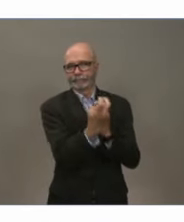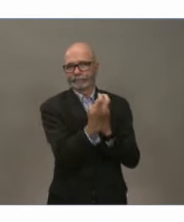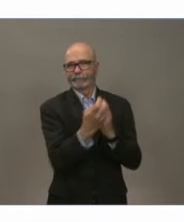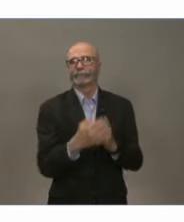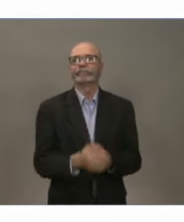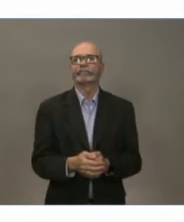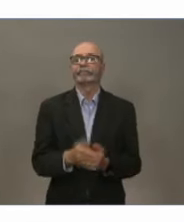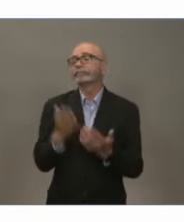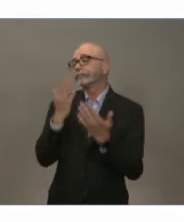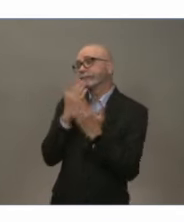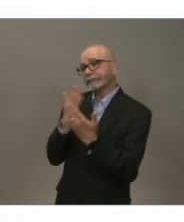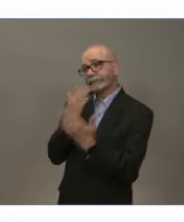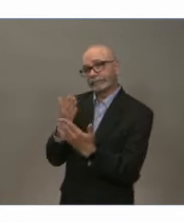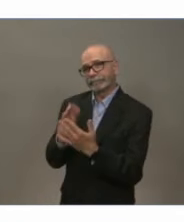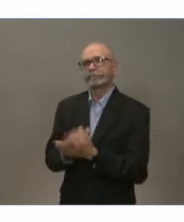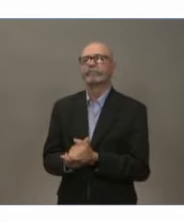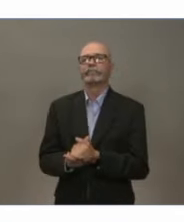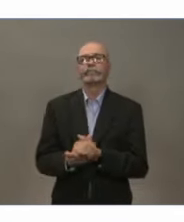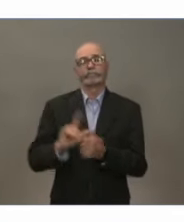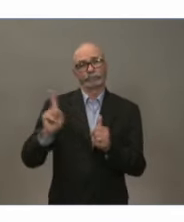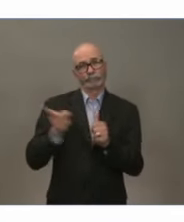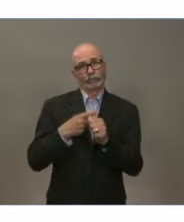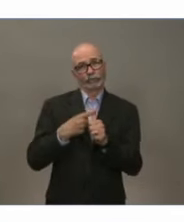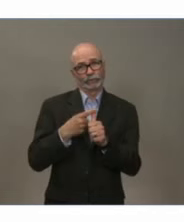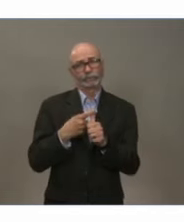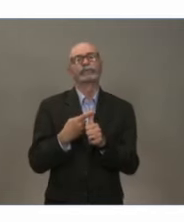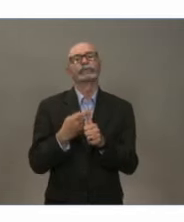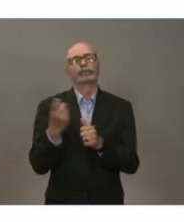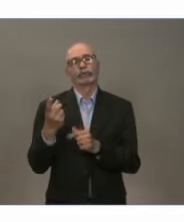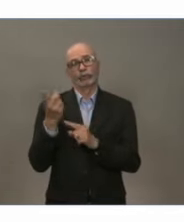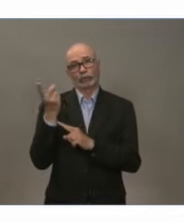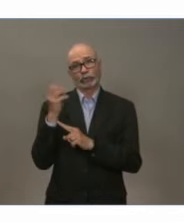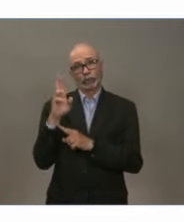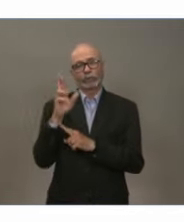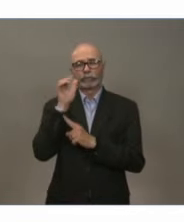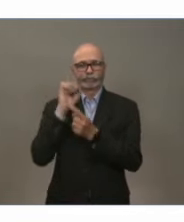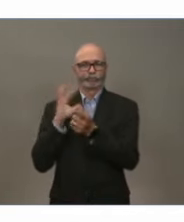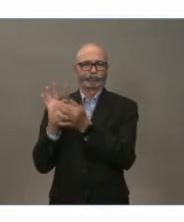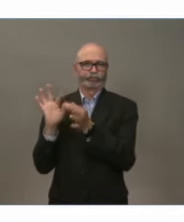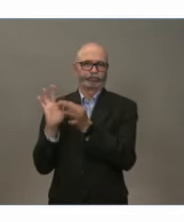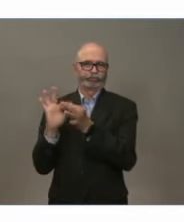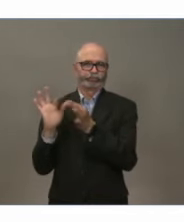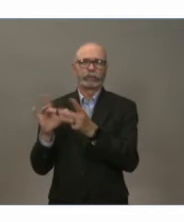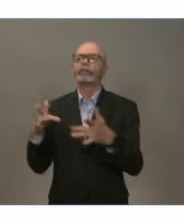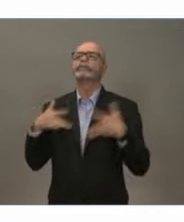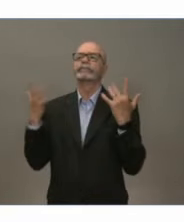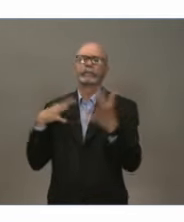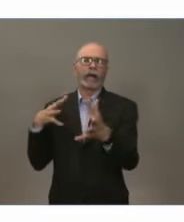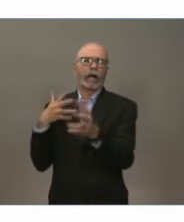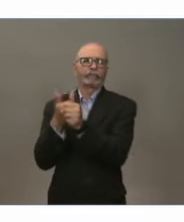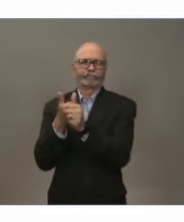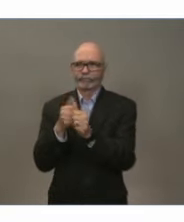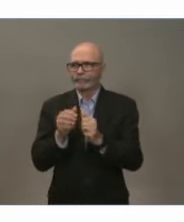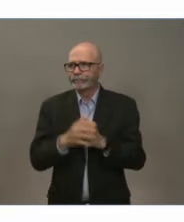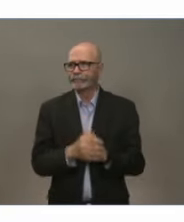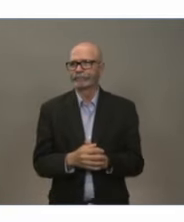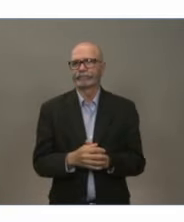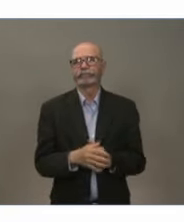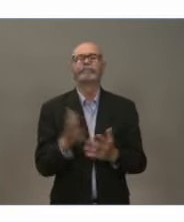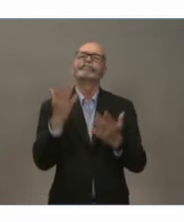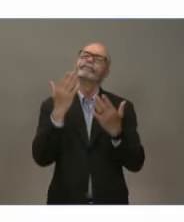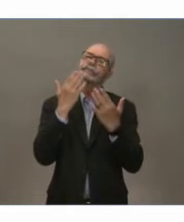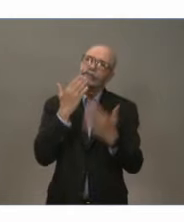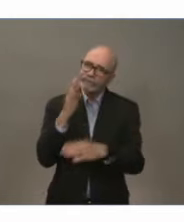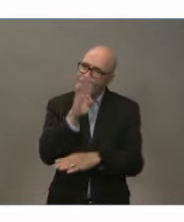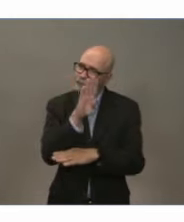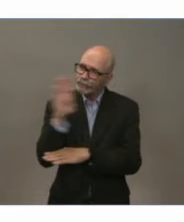as we normally do, which is Dr. Strang giving us an update on COVID-19. Thank you, Premier. Good afternoon, everybody. So